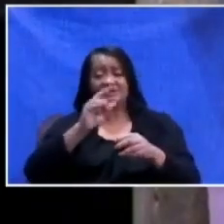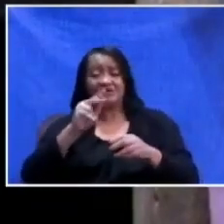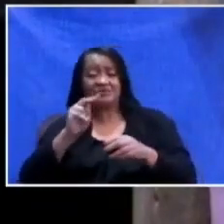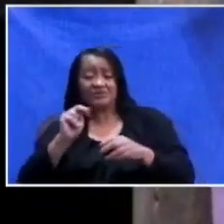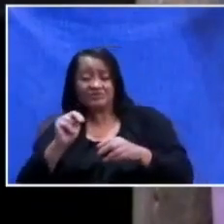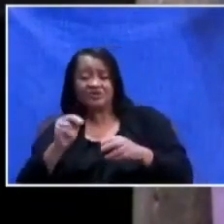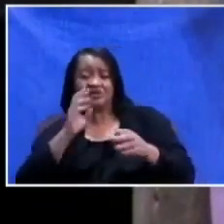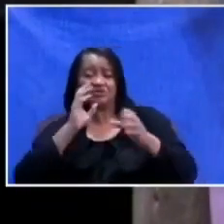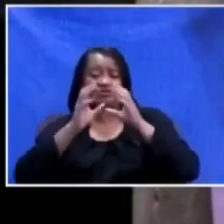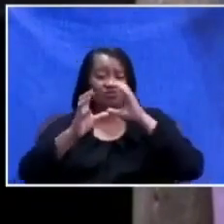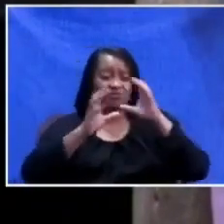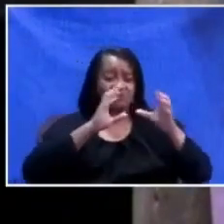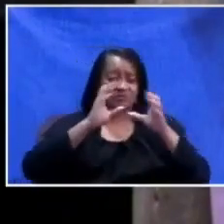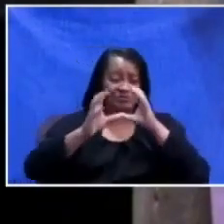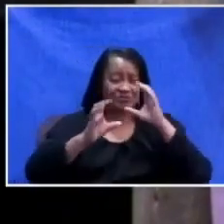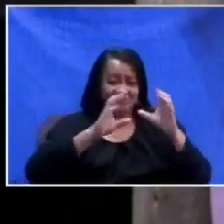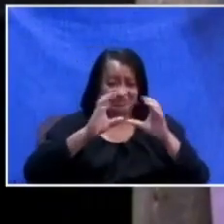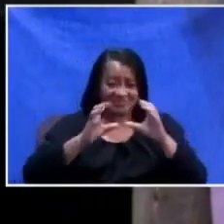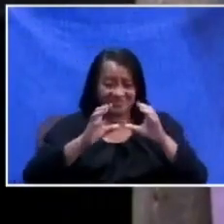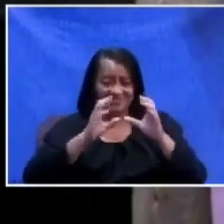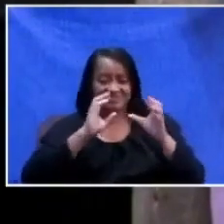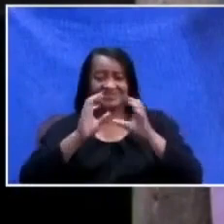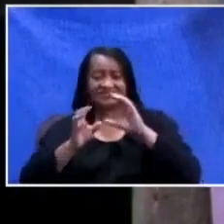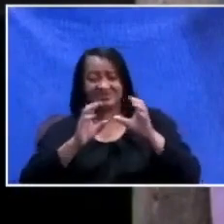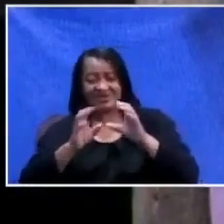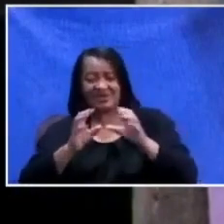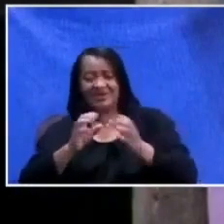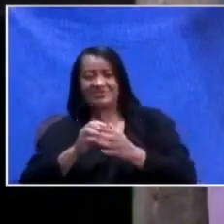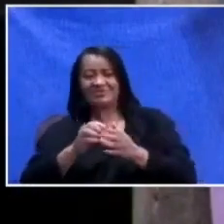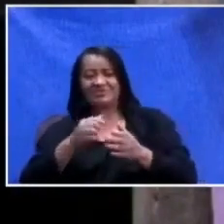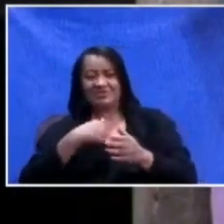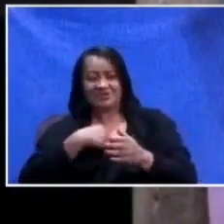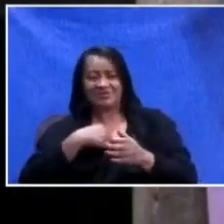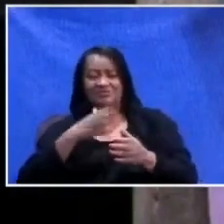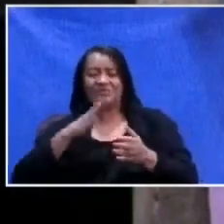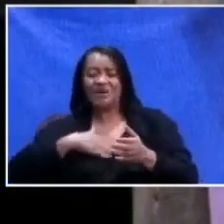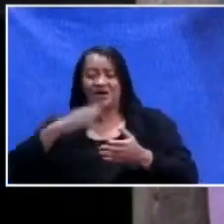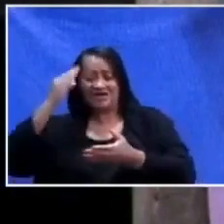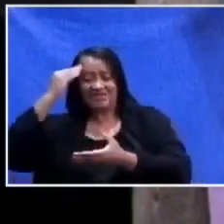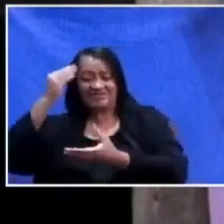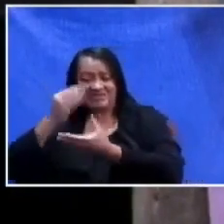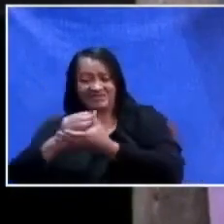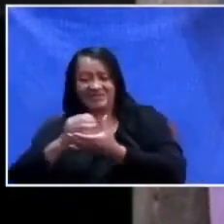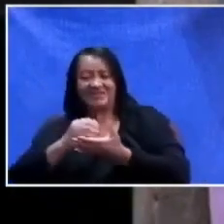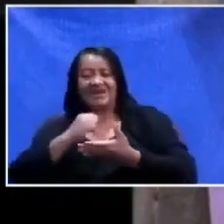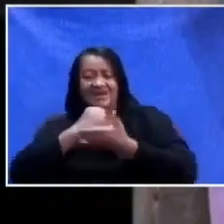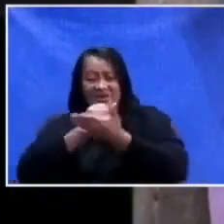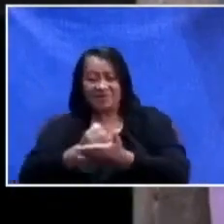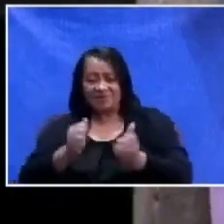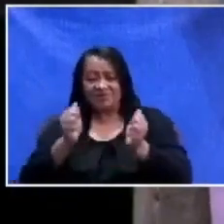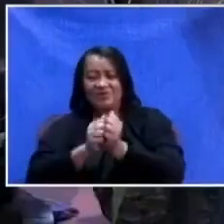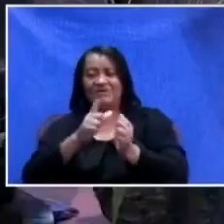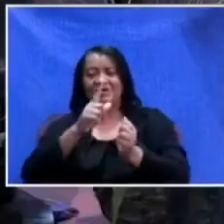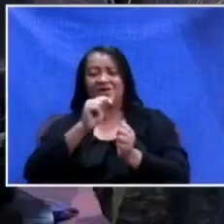to communicate, get thoughts out. So I just, it was my son, Kevin Christopher.